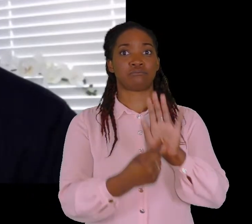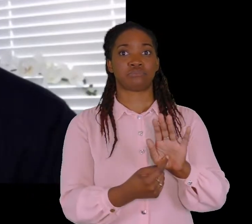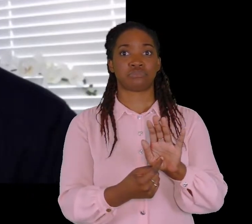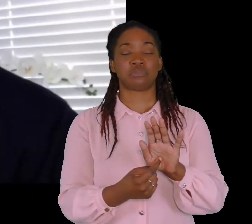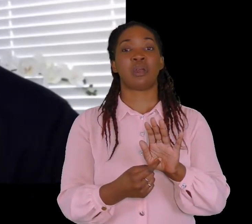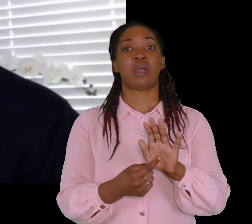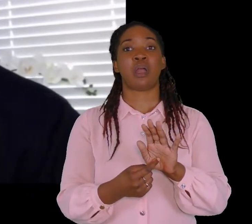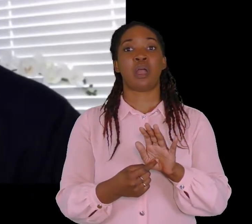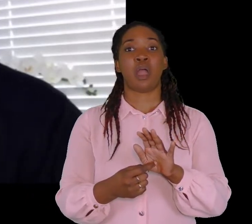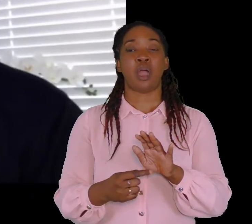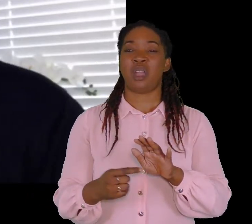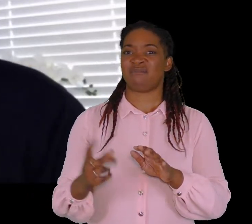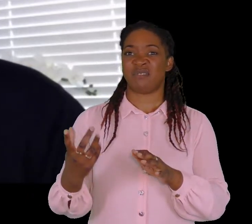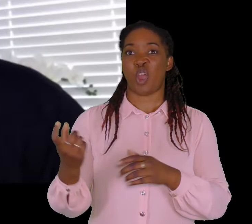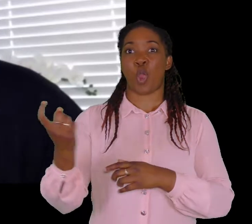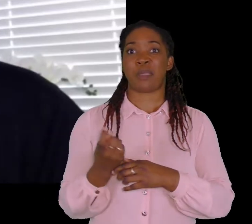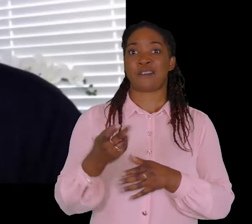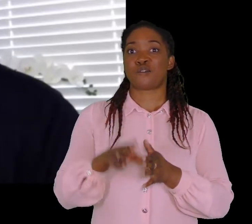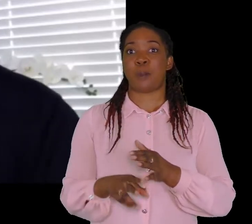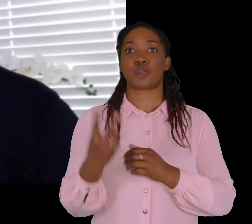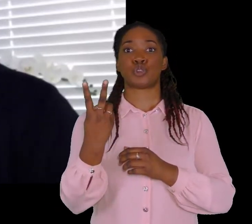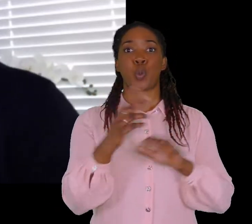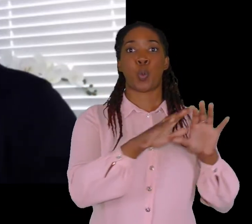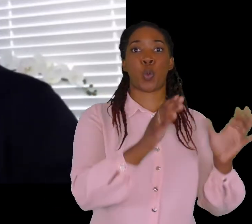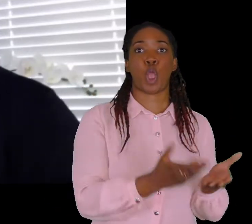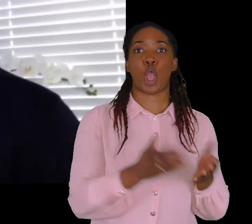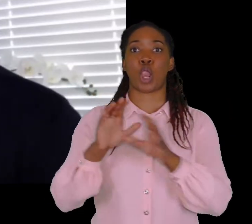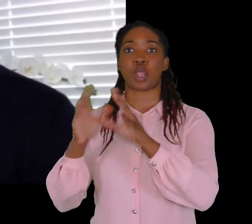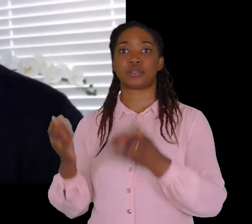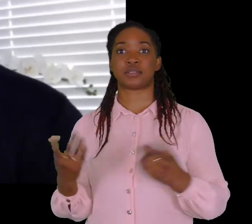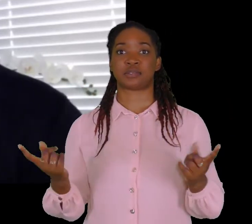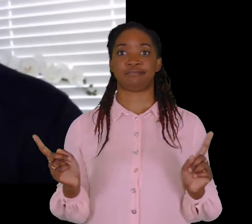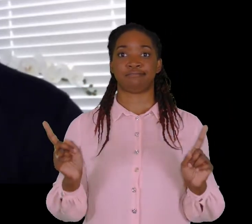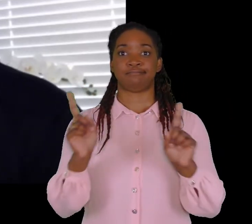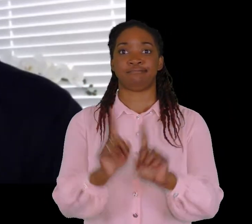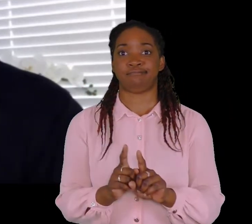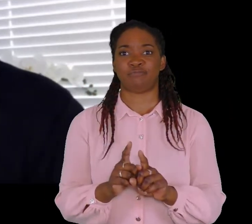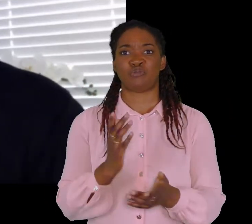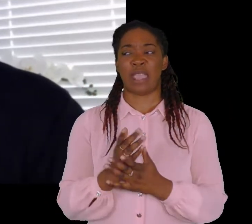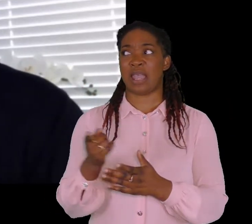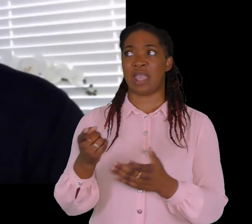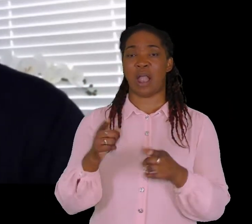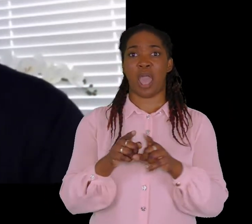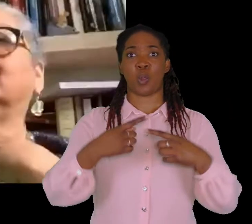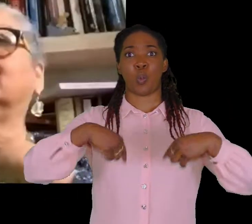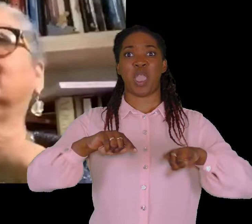This idea that we were otherworldly, literally, that we were not from the same